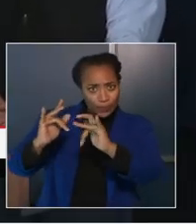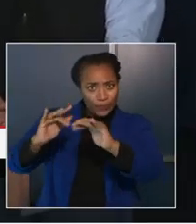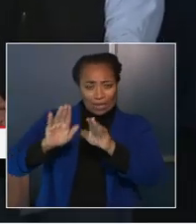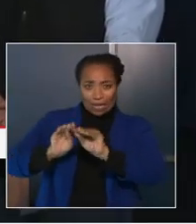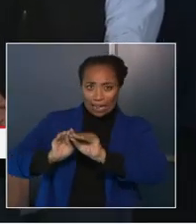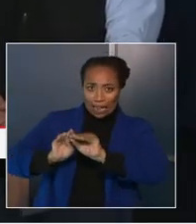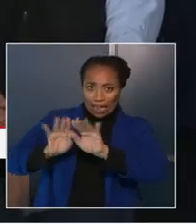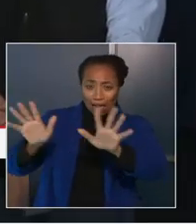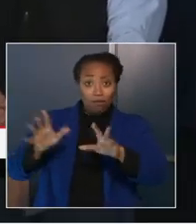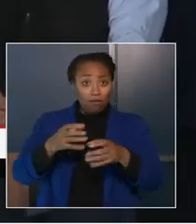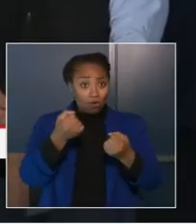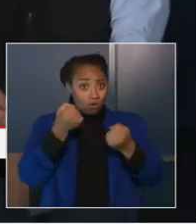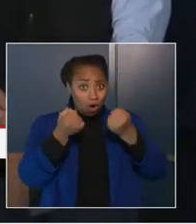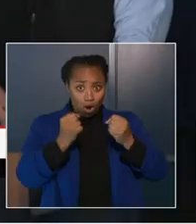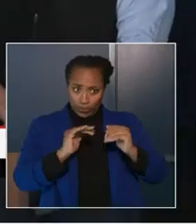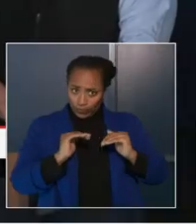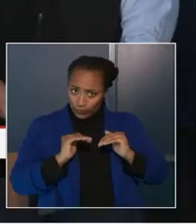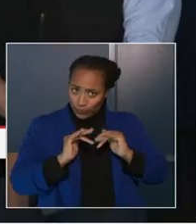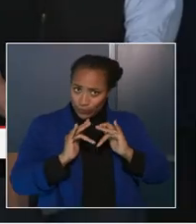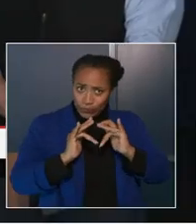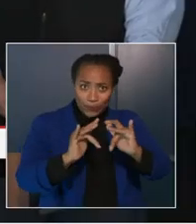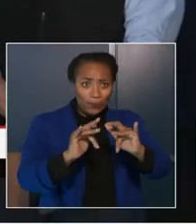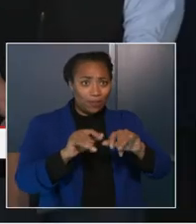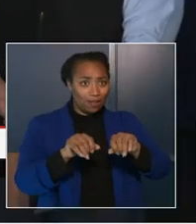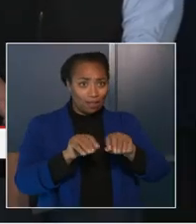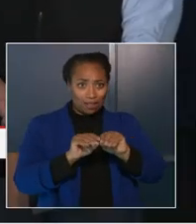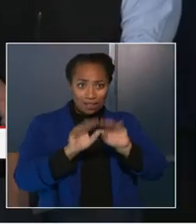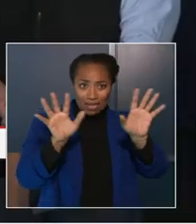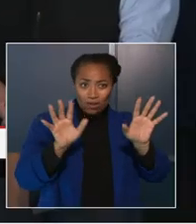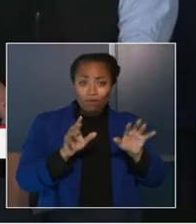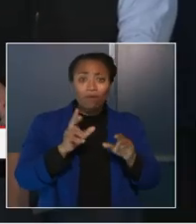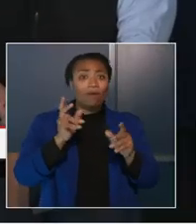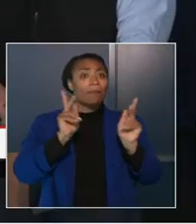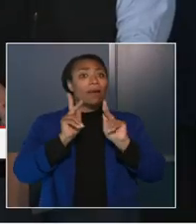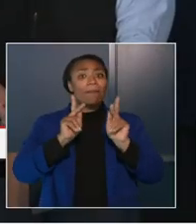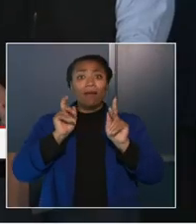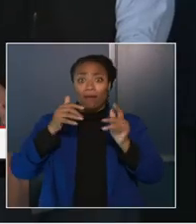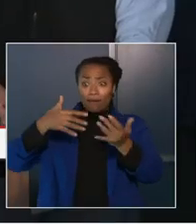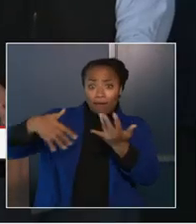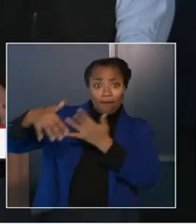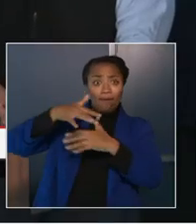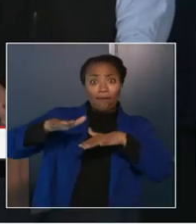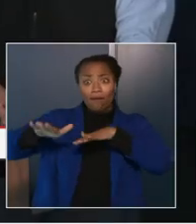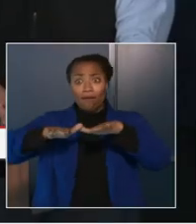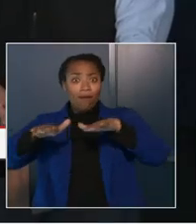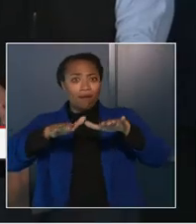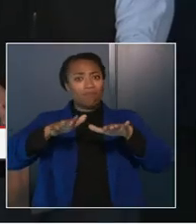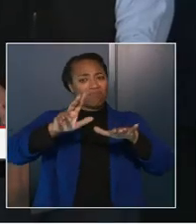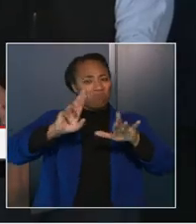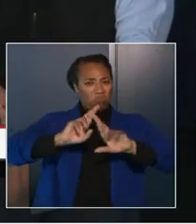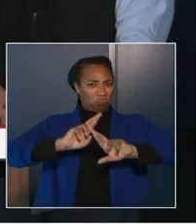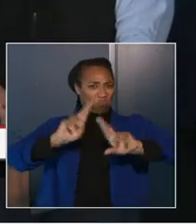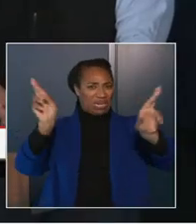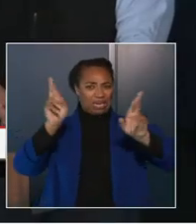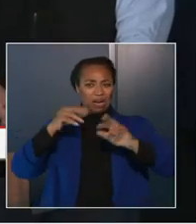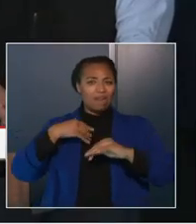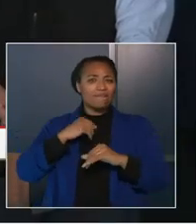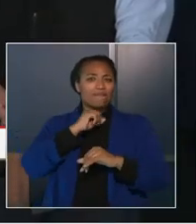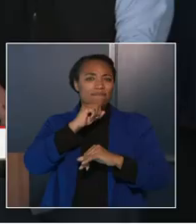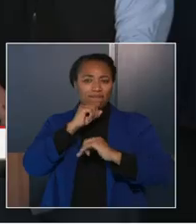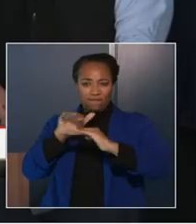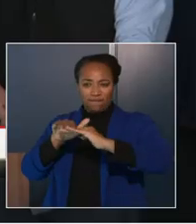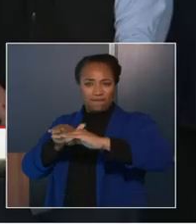extra staffing in. Our Emergency Operations Center is active as of this evening. We are also have 10 de-icing trains